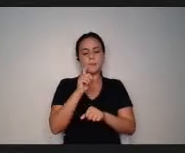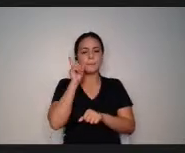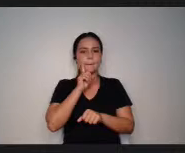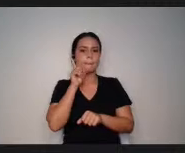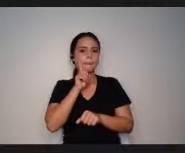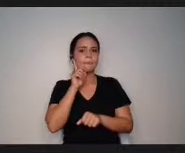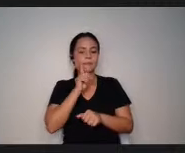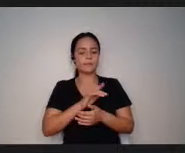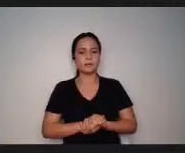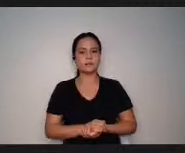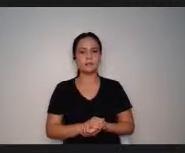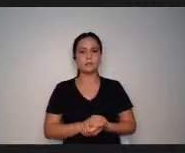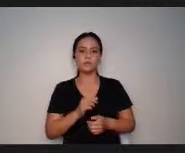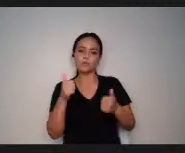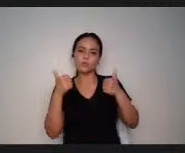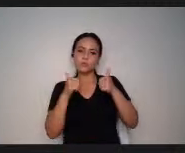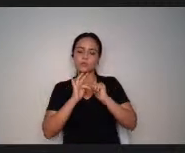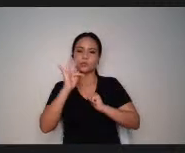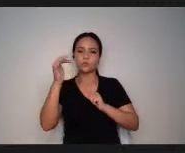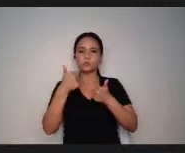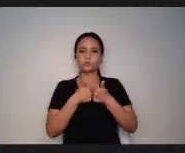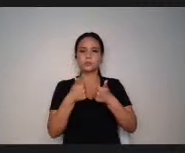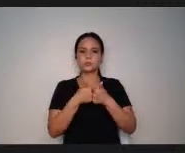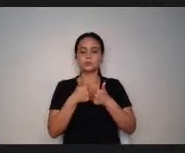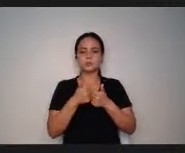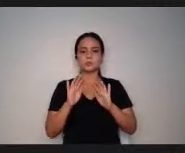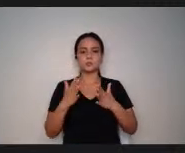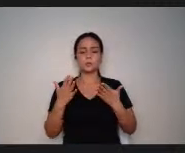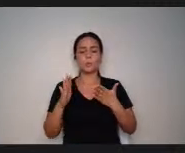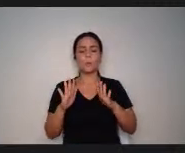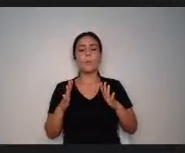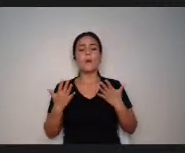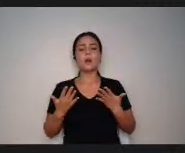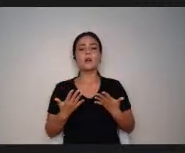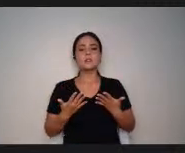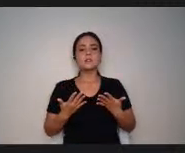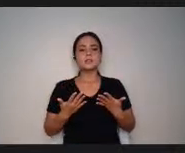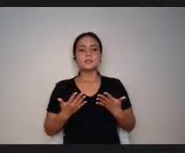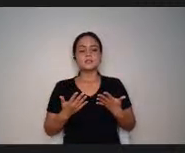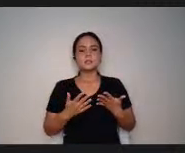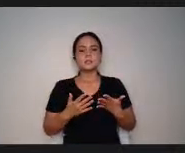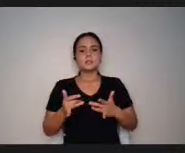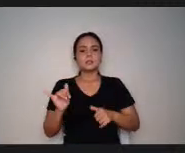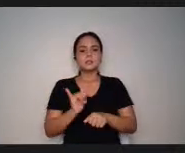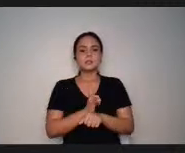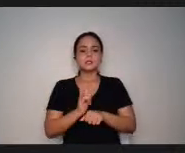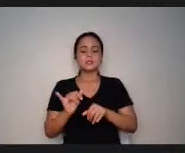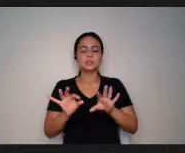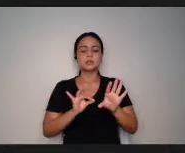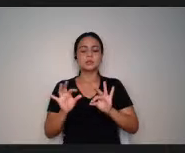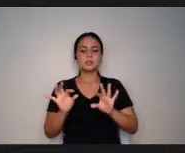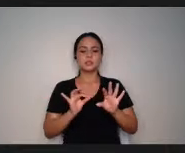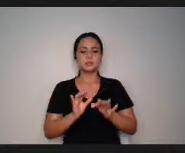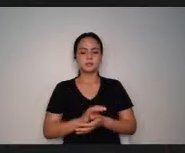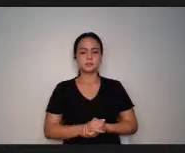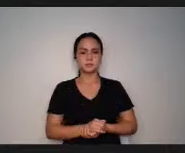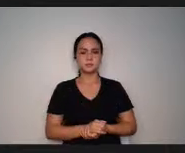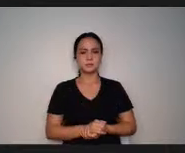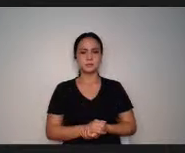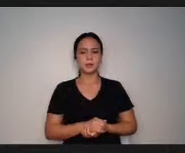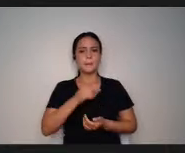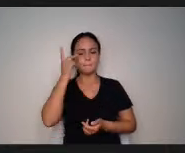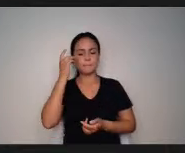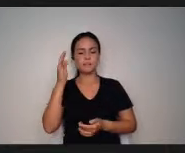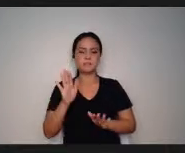So what then, I say, are the alternative strategies, maybe like Brazil, but definitely in the United States, where we're